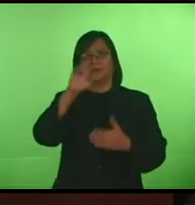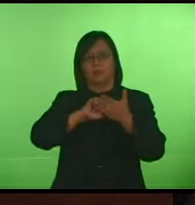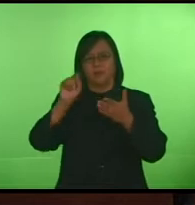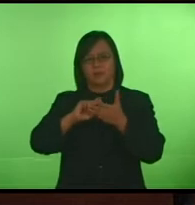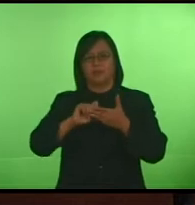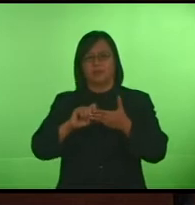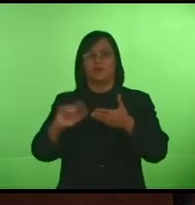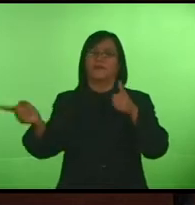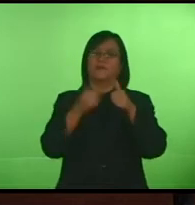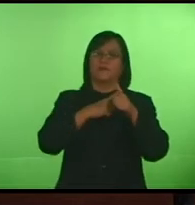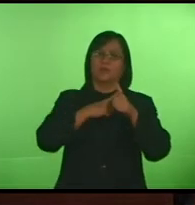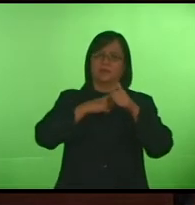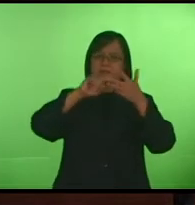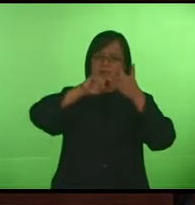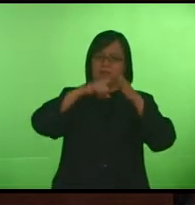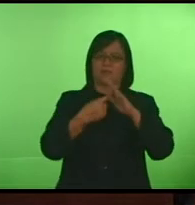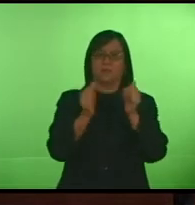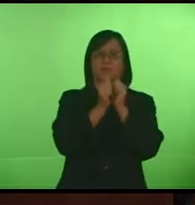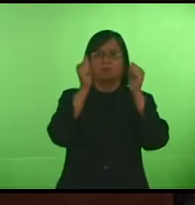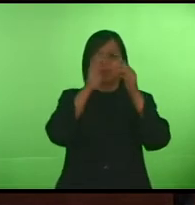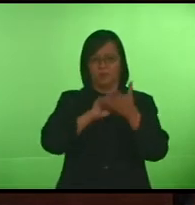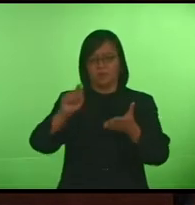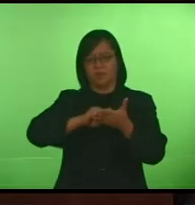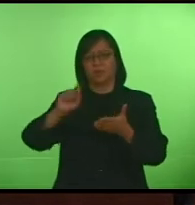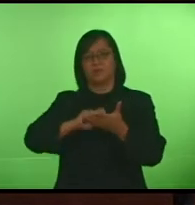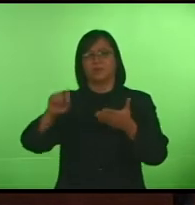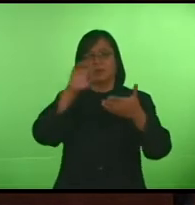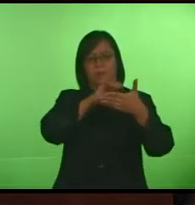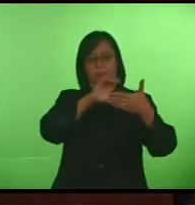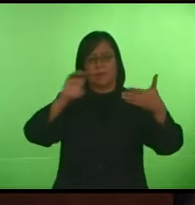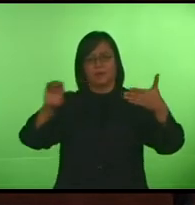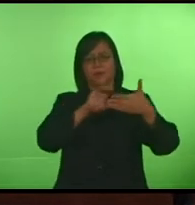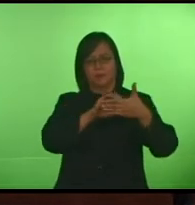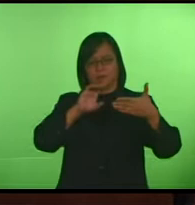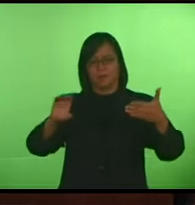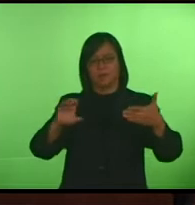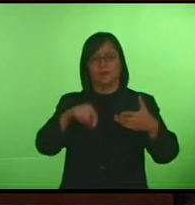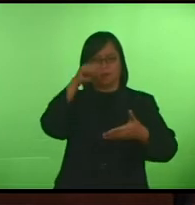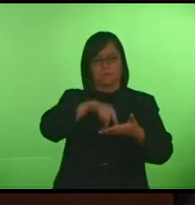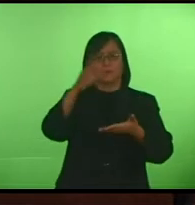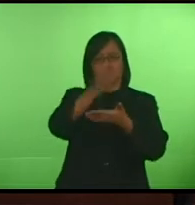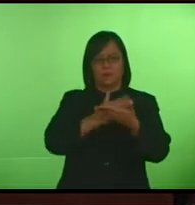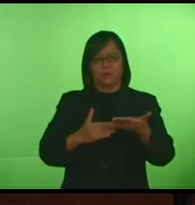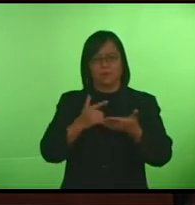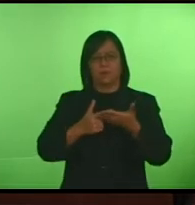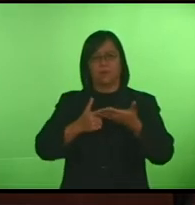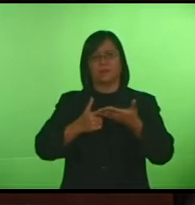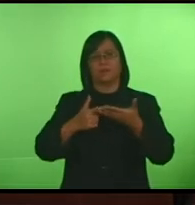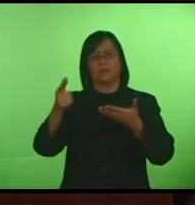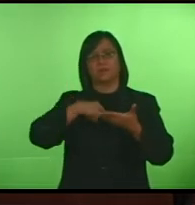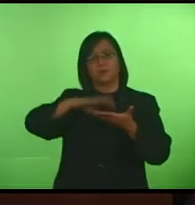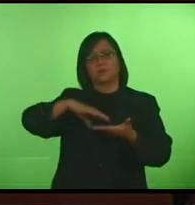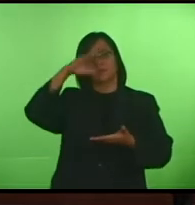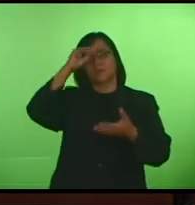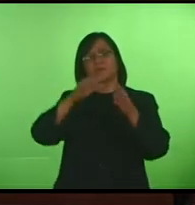paragraphs. This section, you will be shown in greater detail how a paragraph is formed.